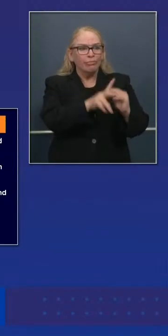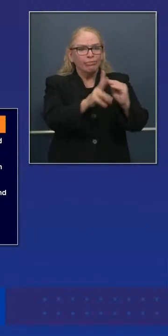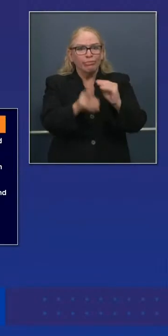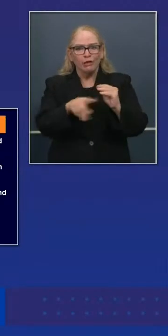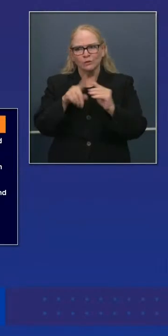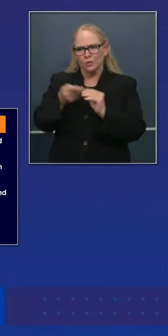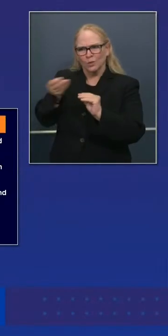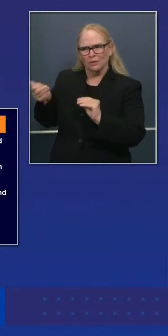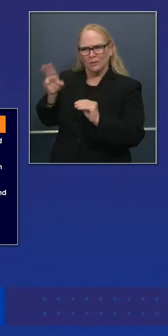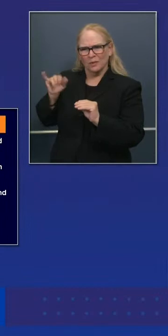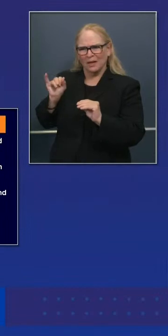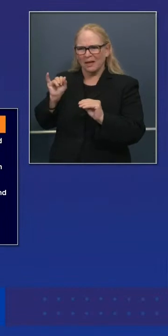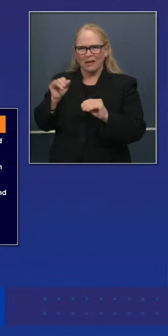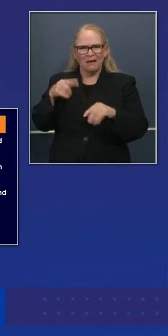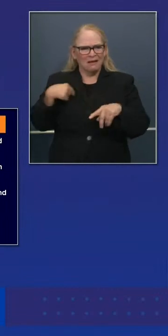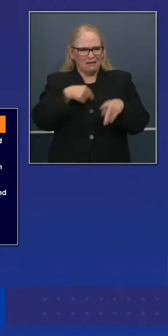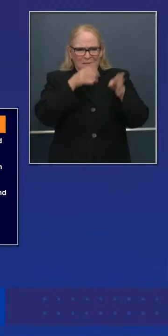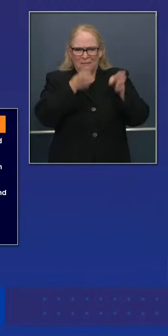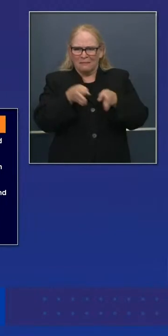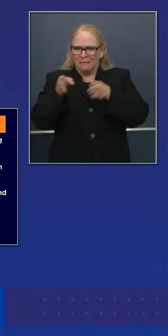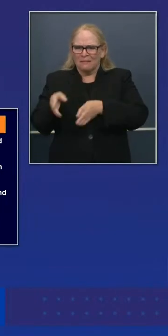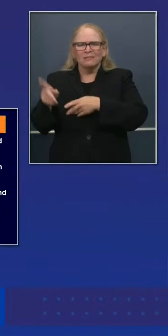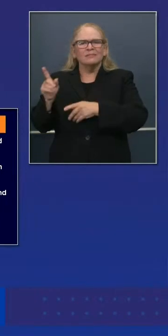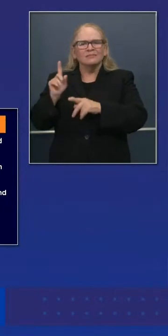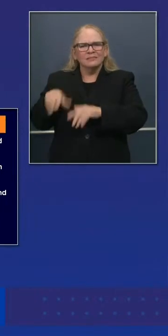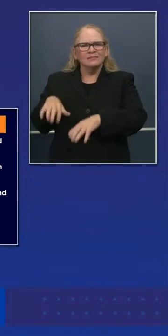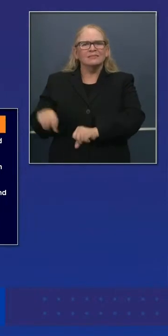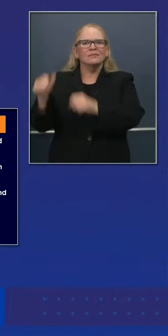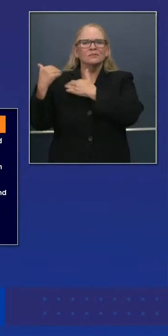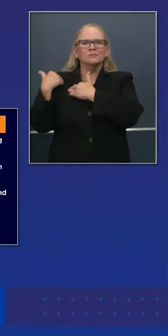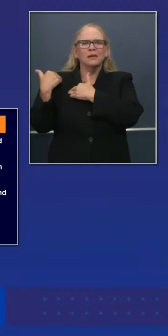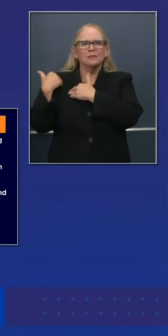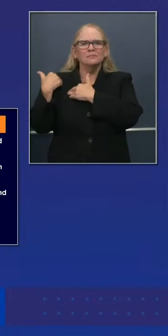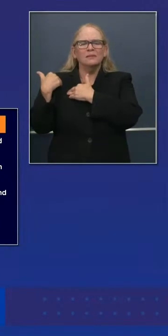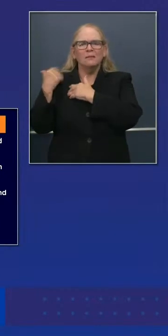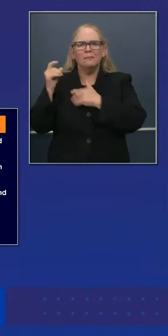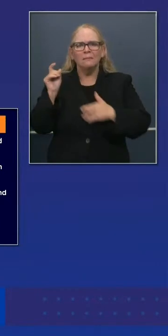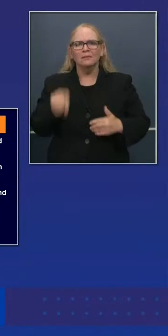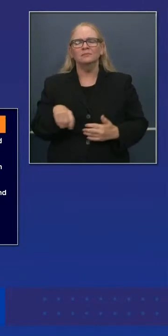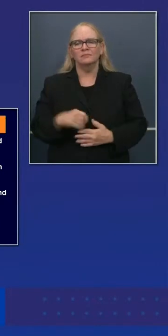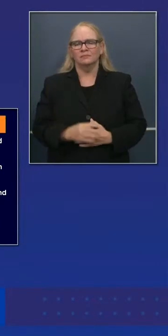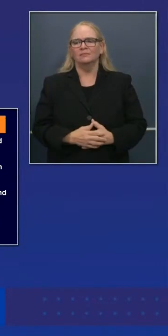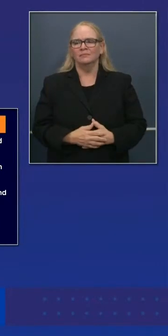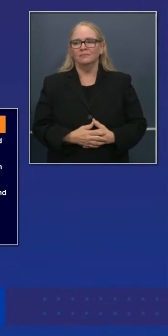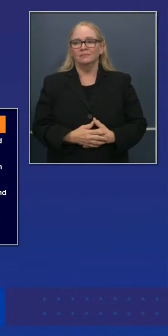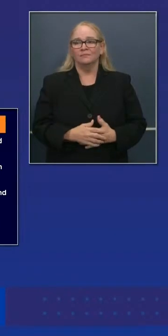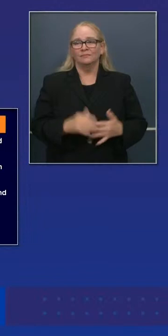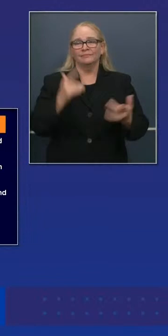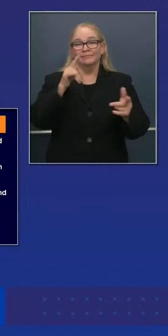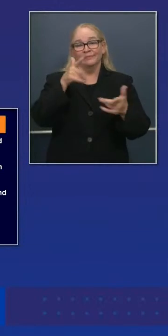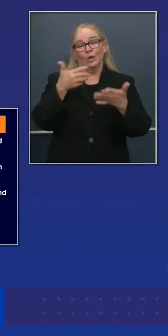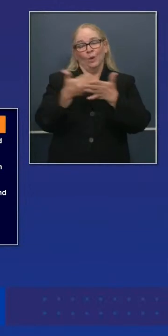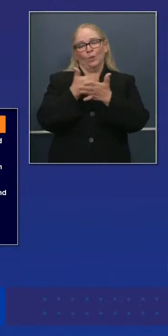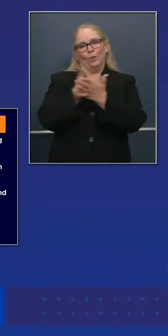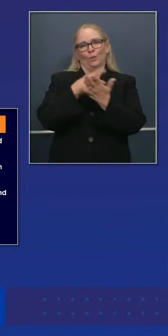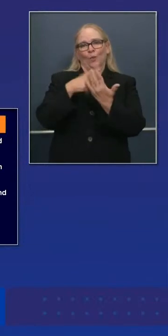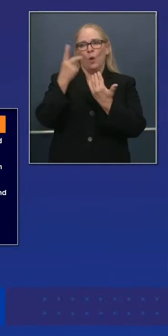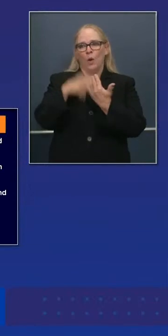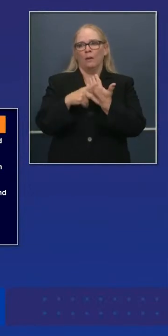me take a closer look, or let's take a closer look at some of the requirements. This is a new program. This